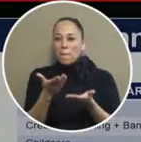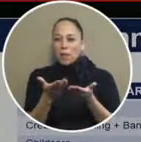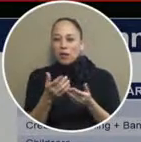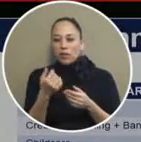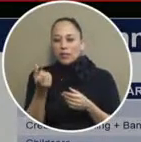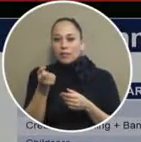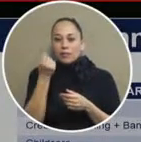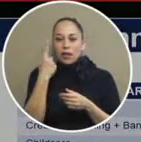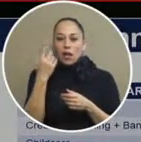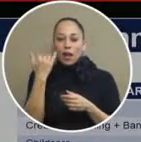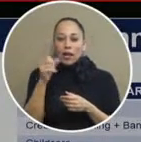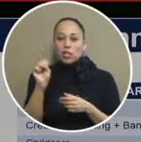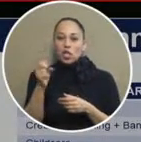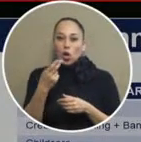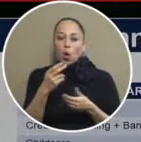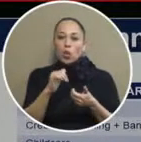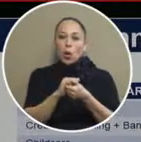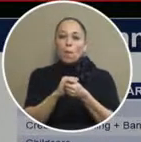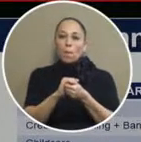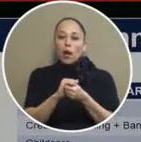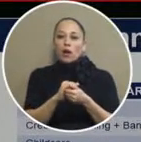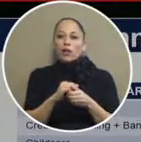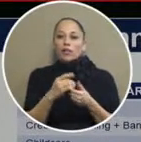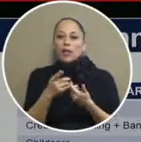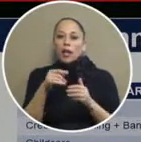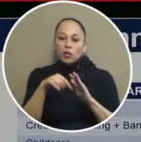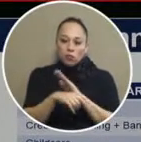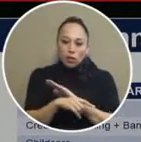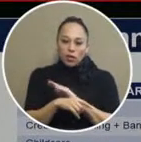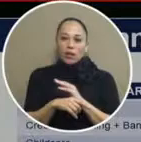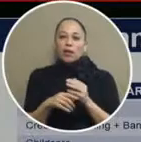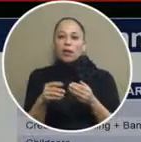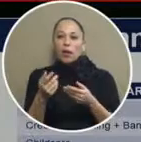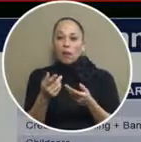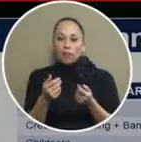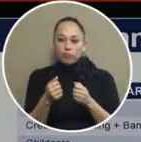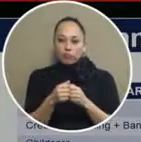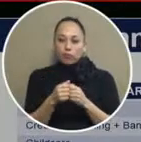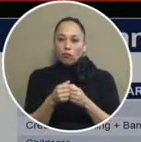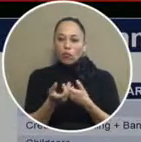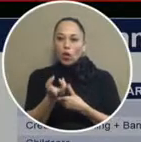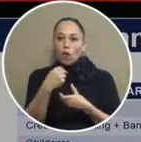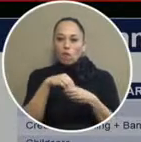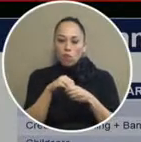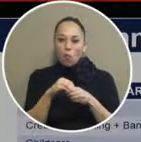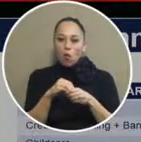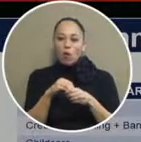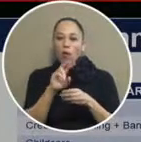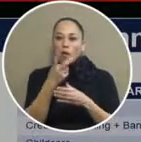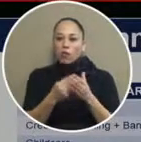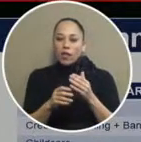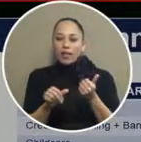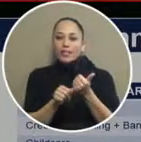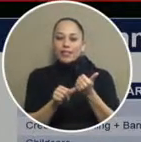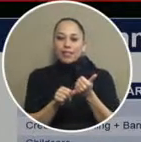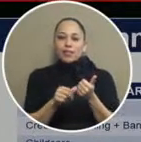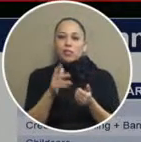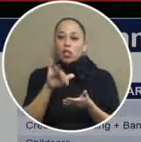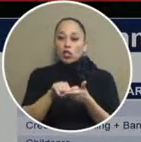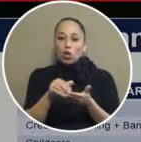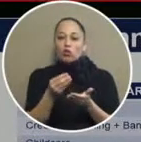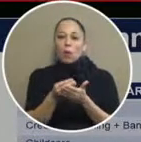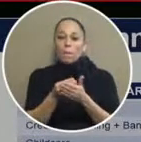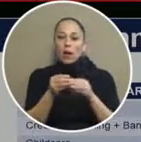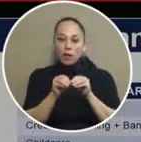sense as their stakeholder partners are deeply embedded in the business community, and they're going to assist in getting those